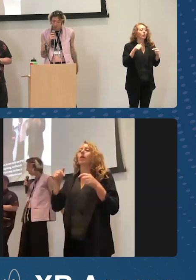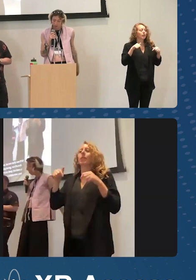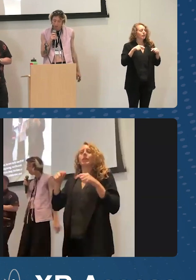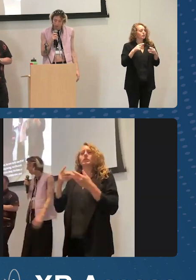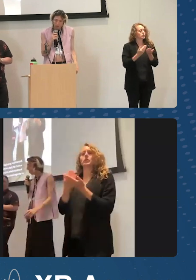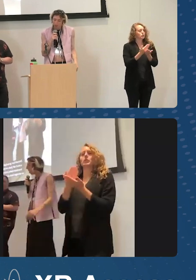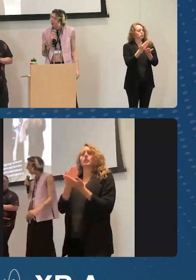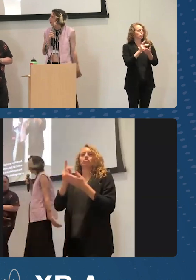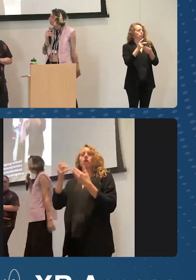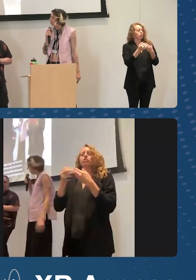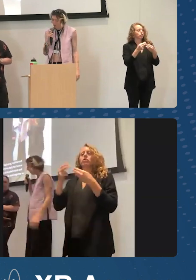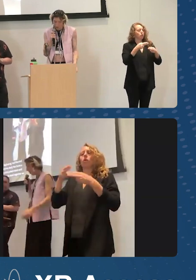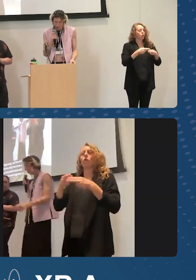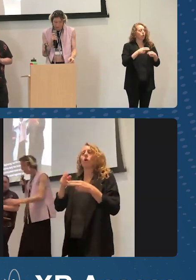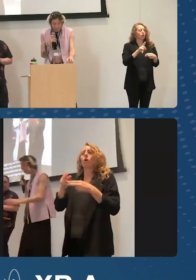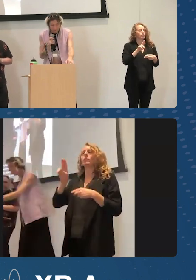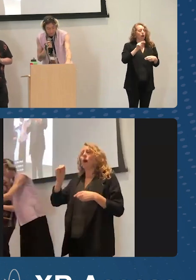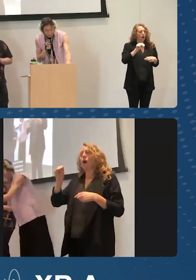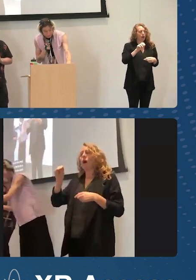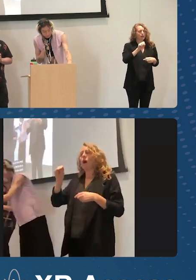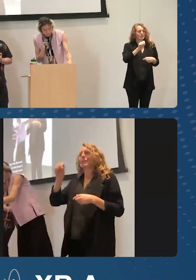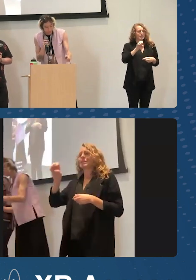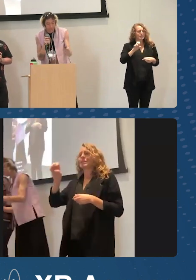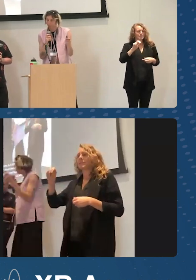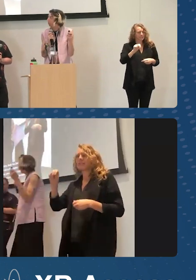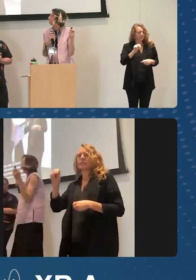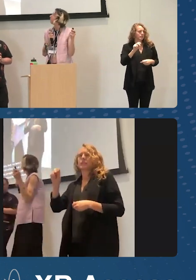Sound. All right.